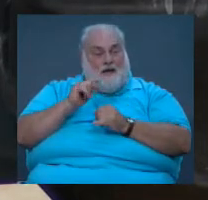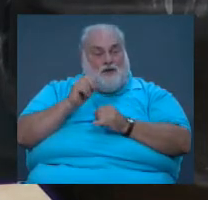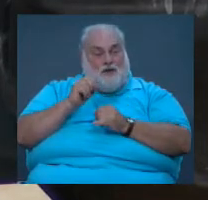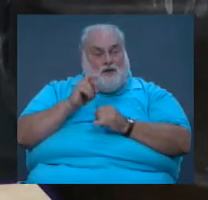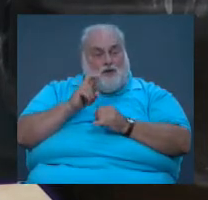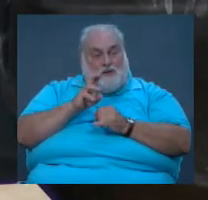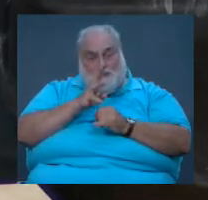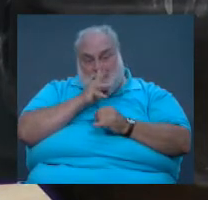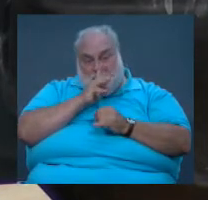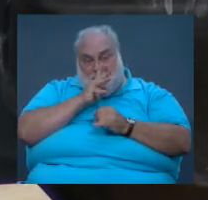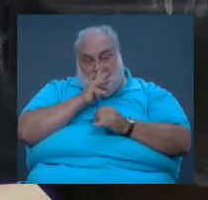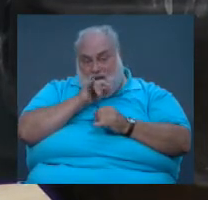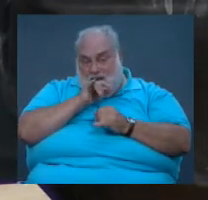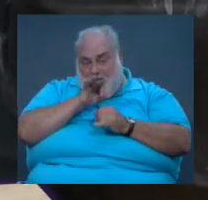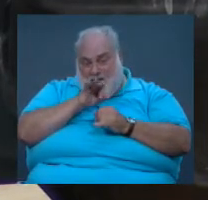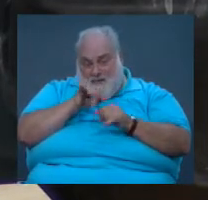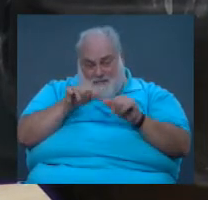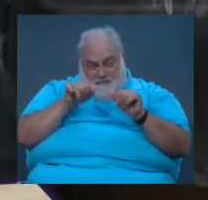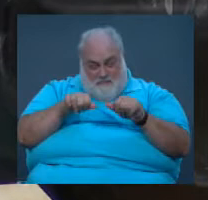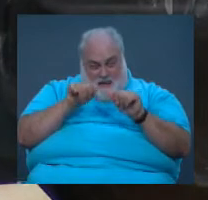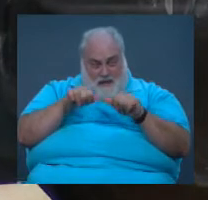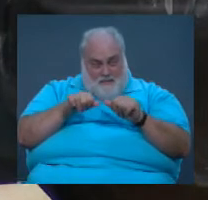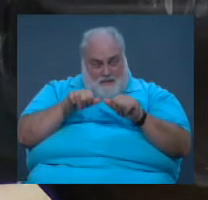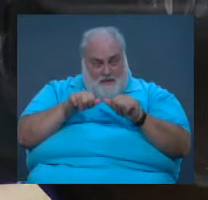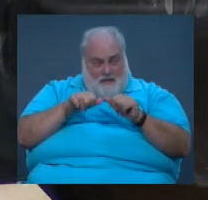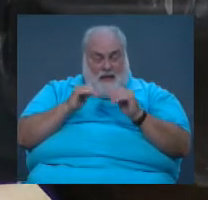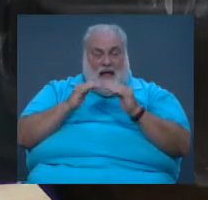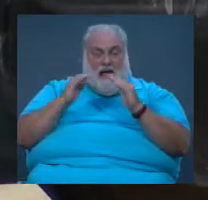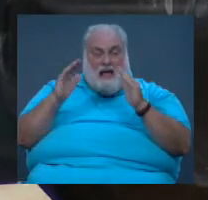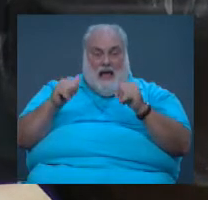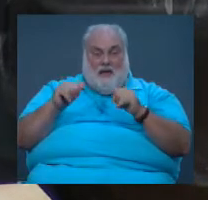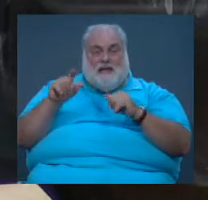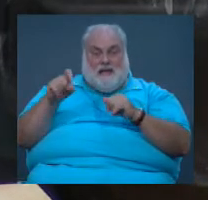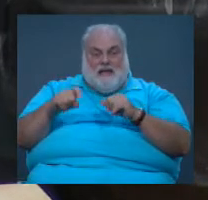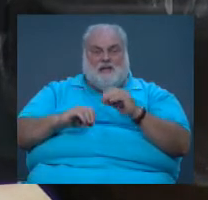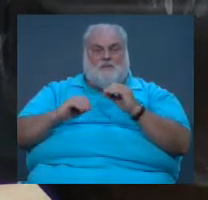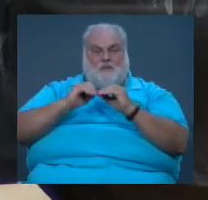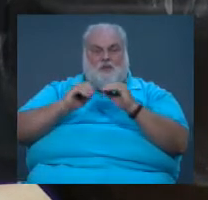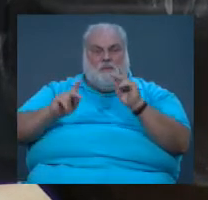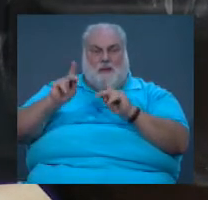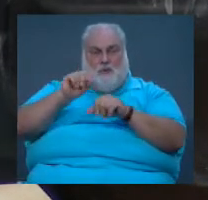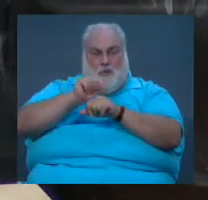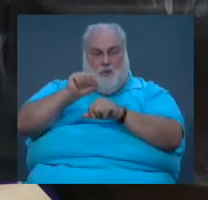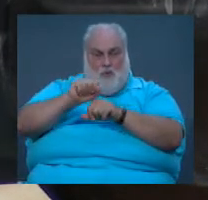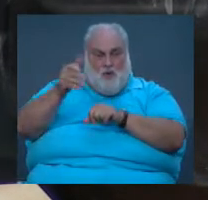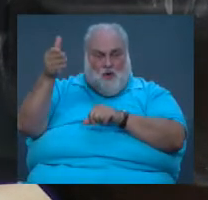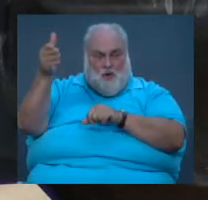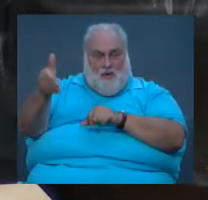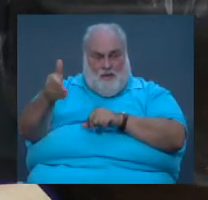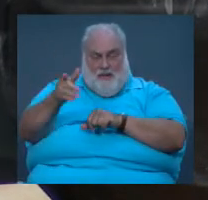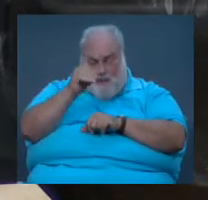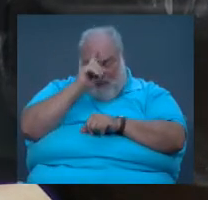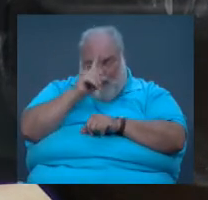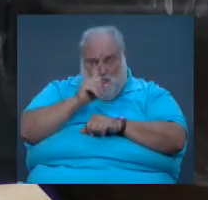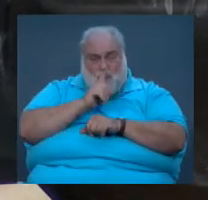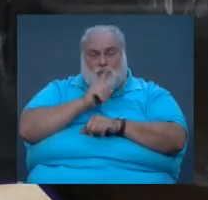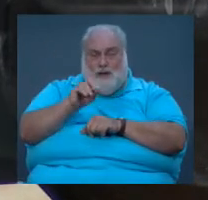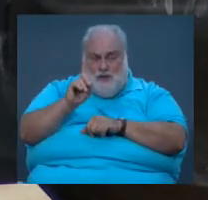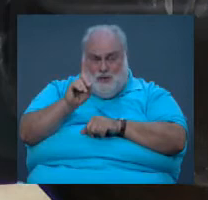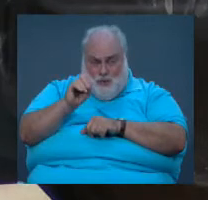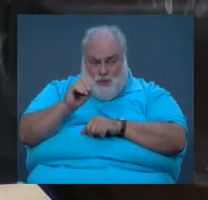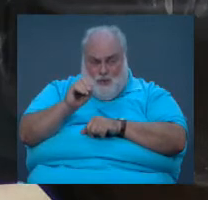if it's anywhere possible, housing needs workers. They just don't have workers. I mean, you can go